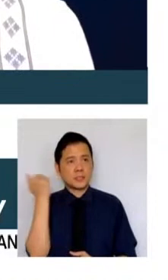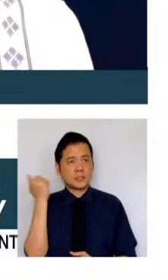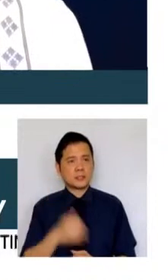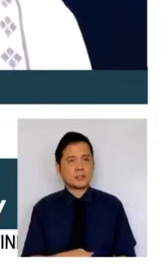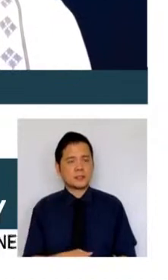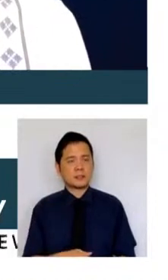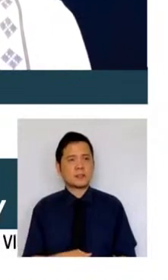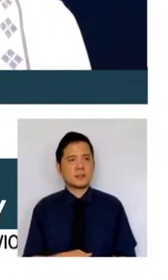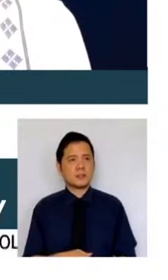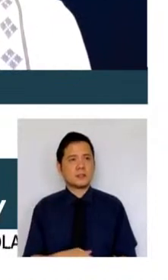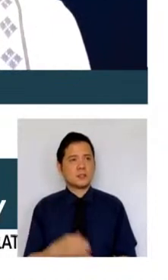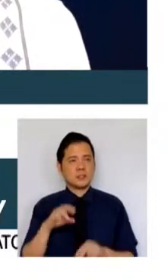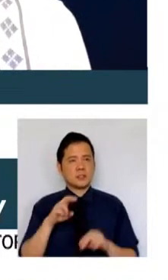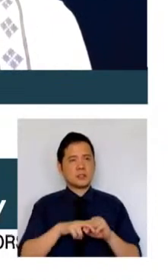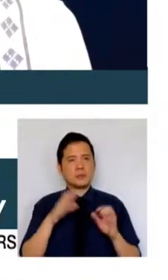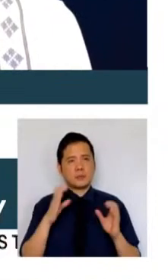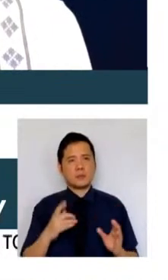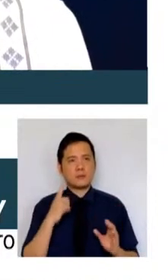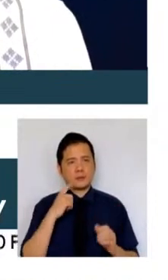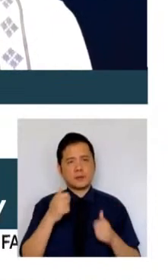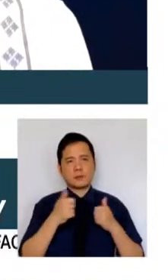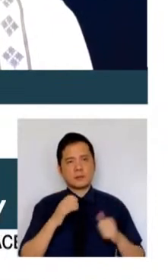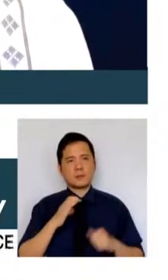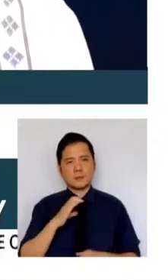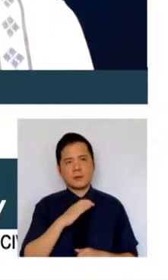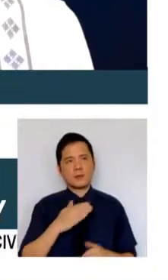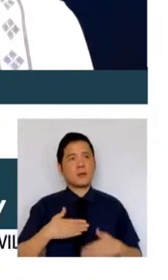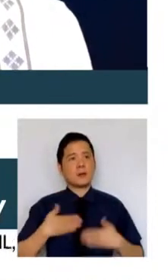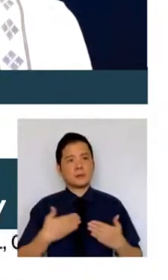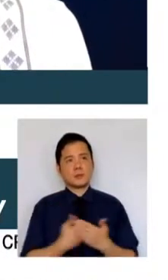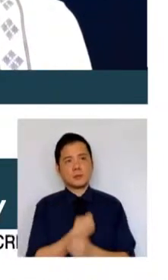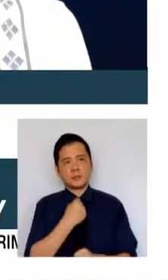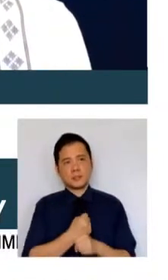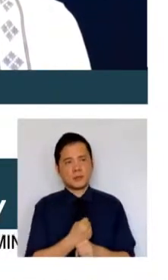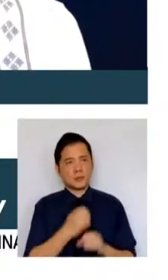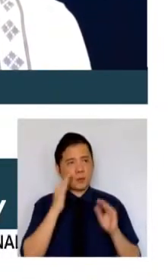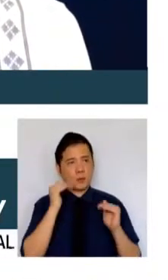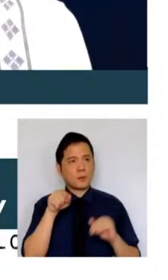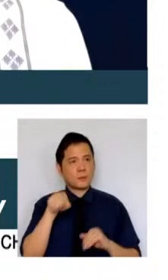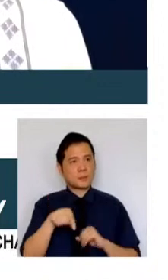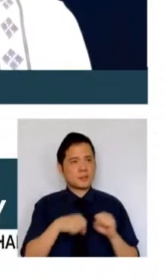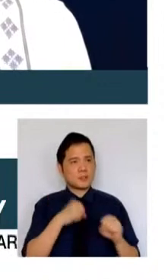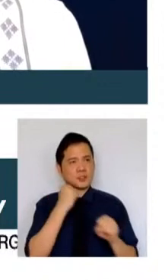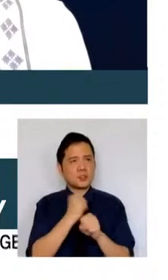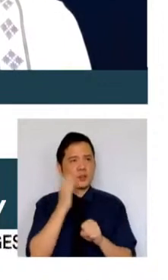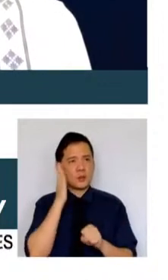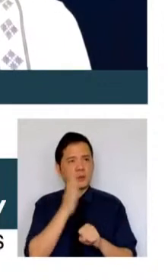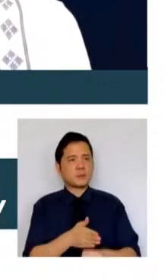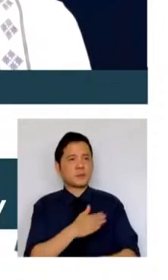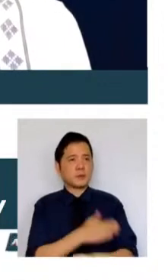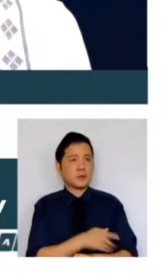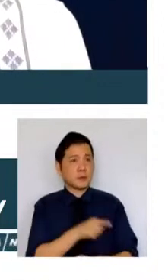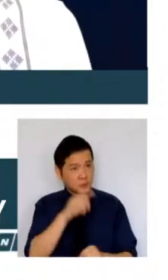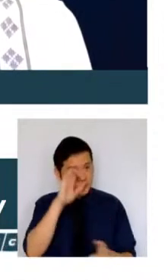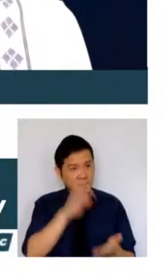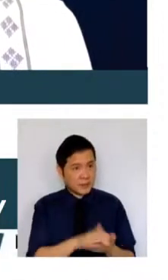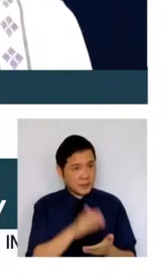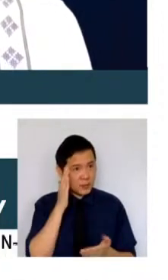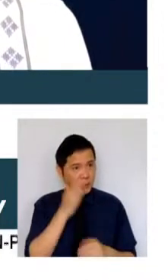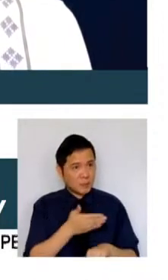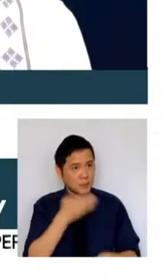Philippine Competition Commission. Happy New Year to you. And here's wishing that this year will be better. I believe it's going to be better. Do you believe it's going to be better this